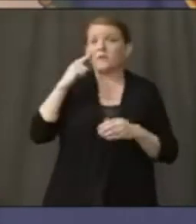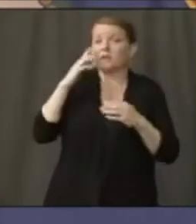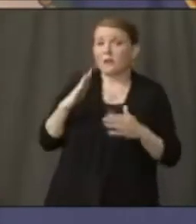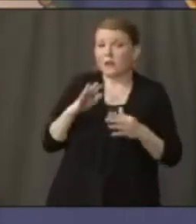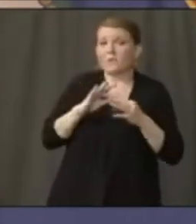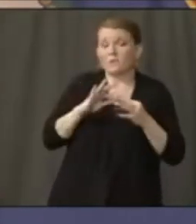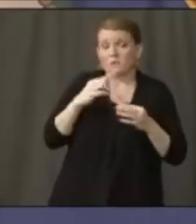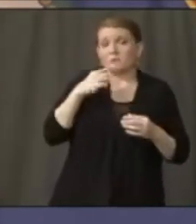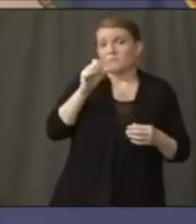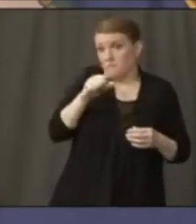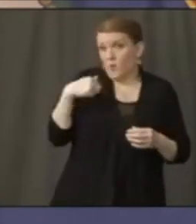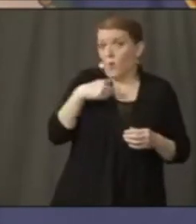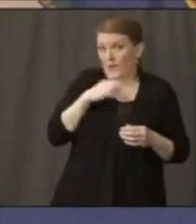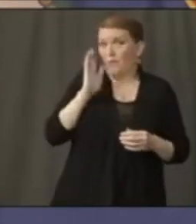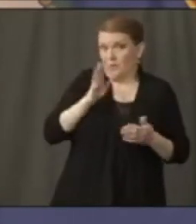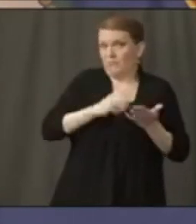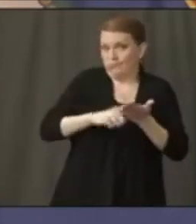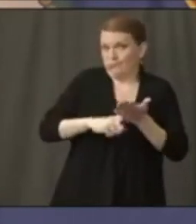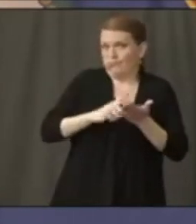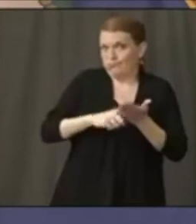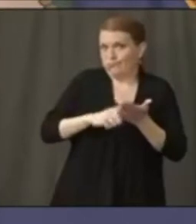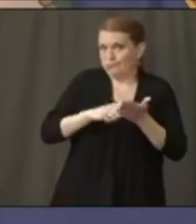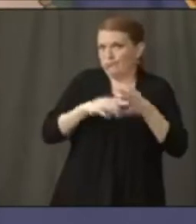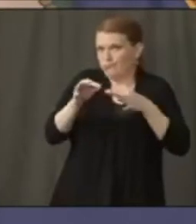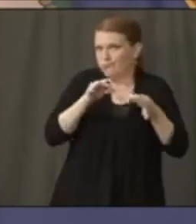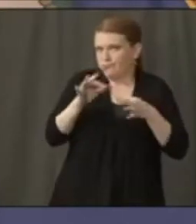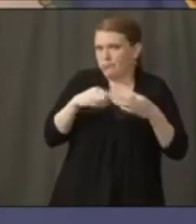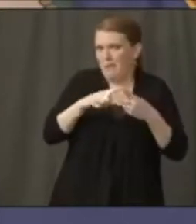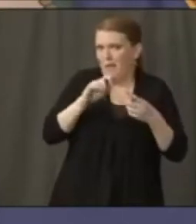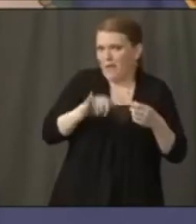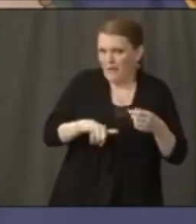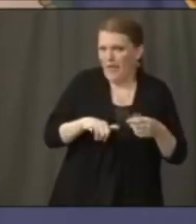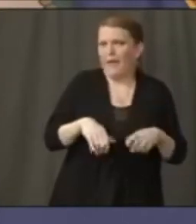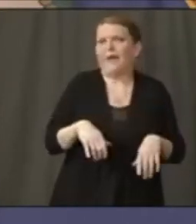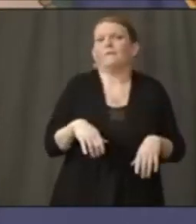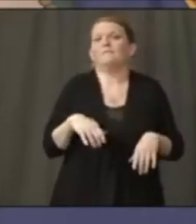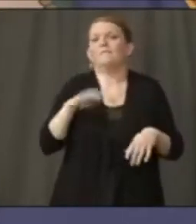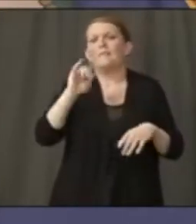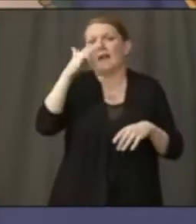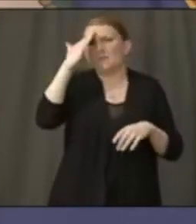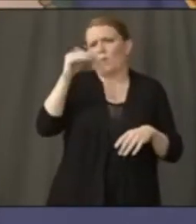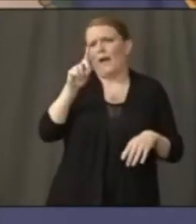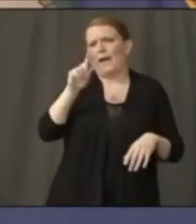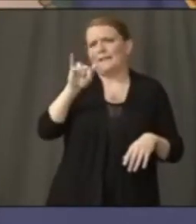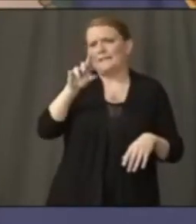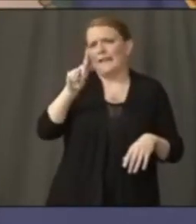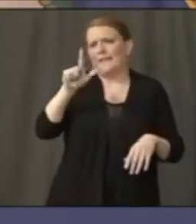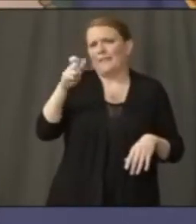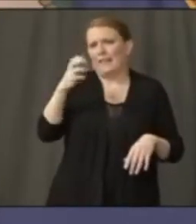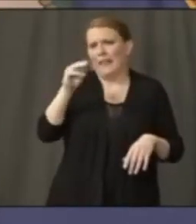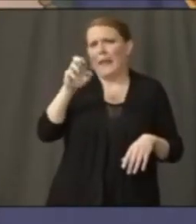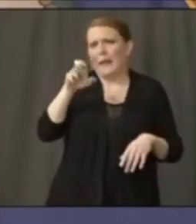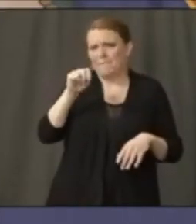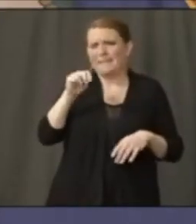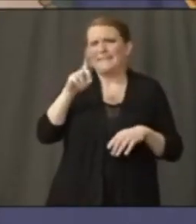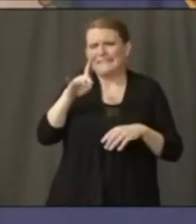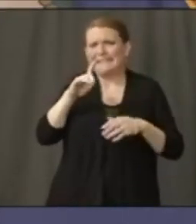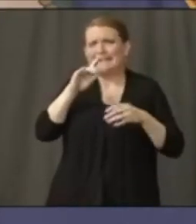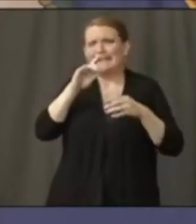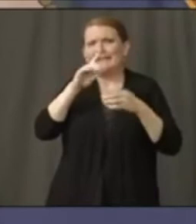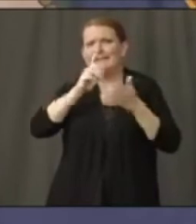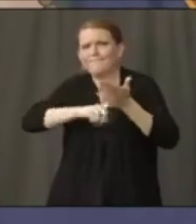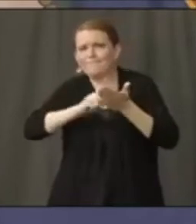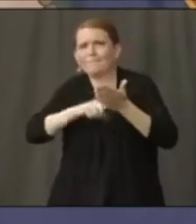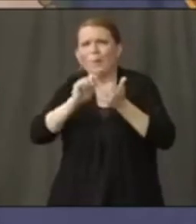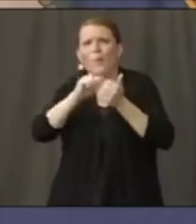Association and other associations, as well as OSHA, as well as employee groups, to make sure we put in place a clear set of